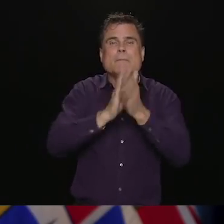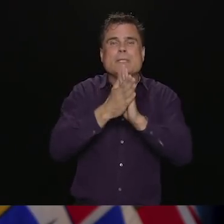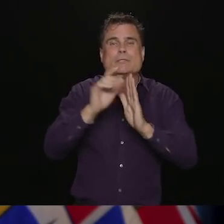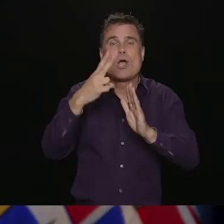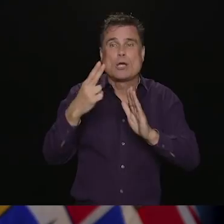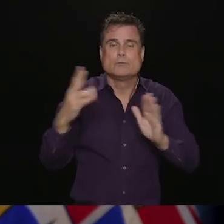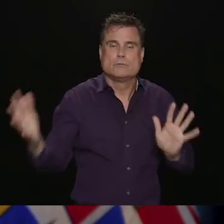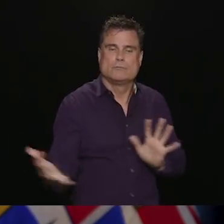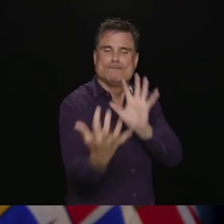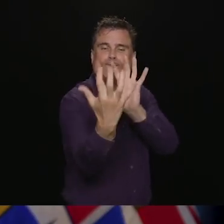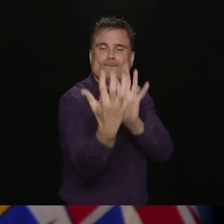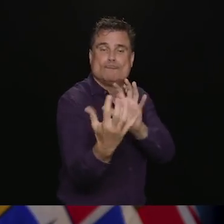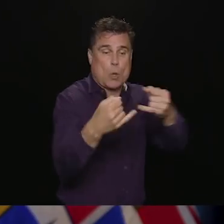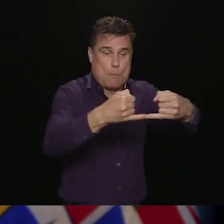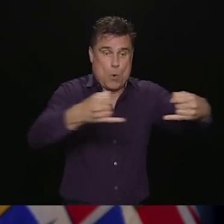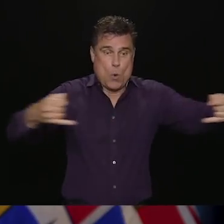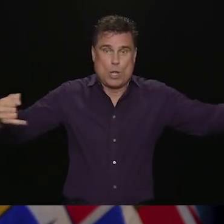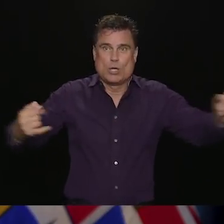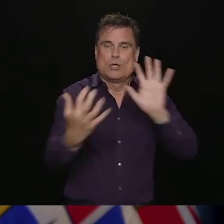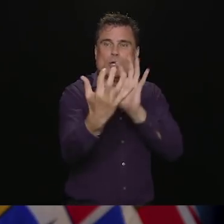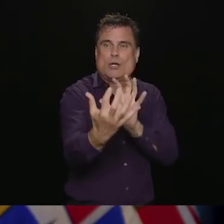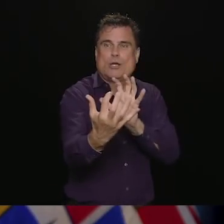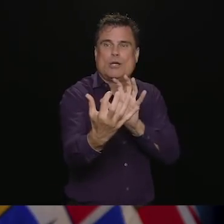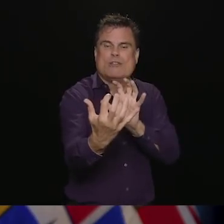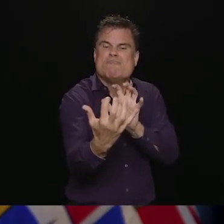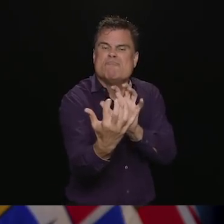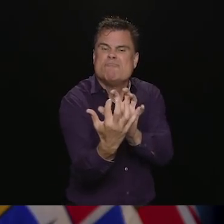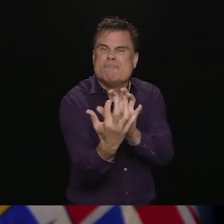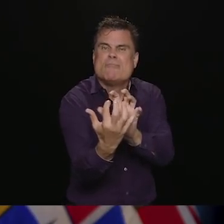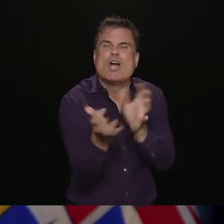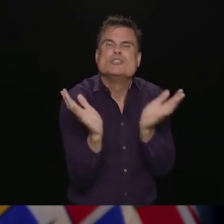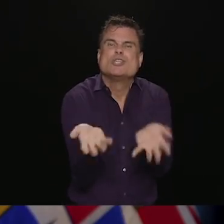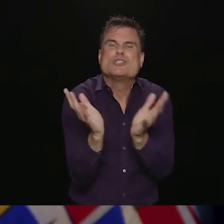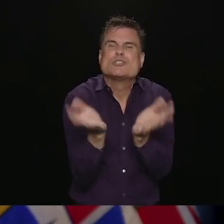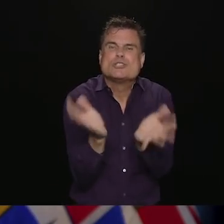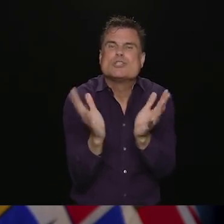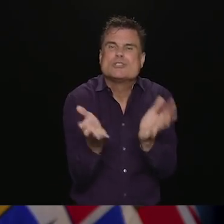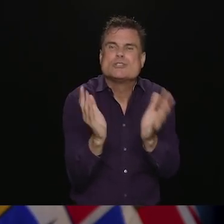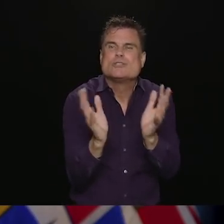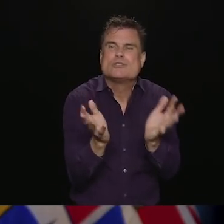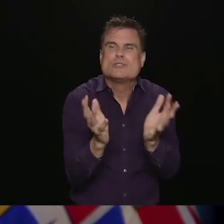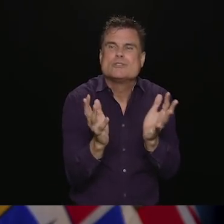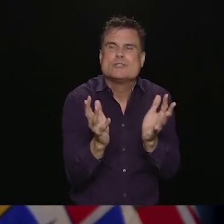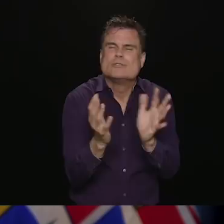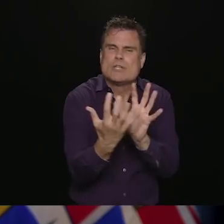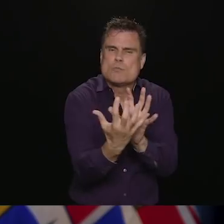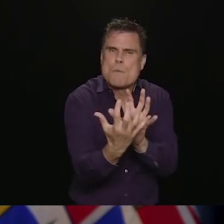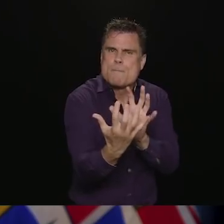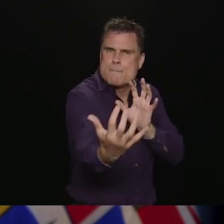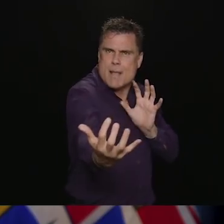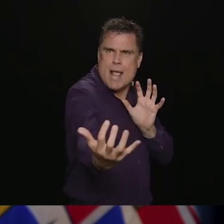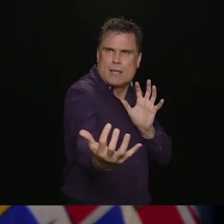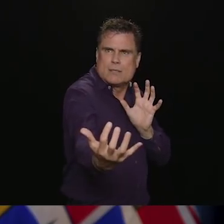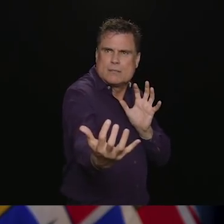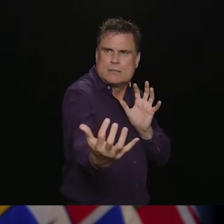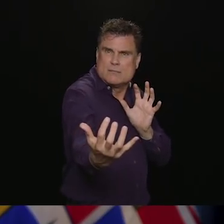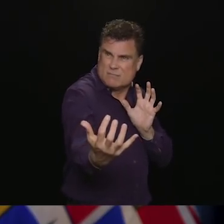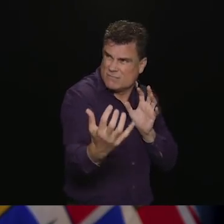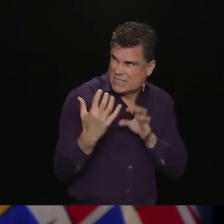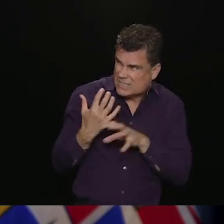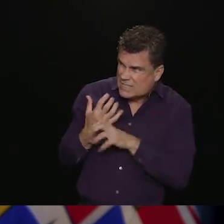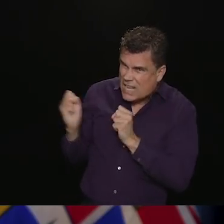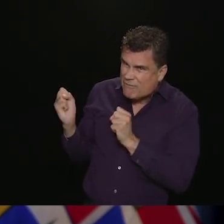that situation and bring it into their communities. And so I'm wondering if you could kind of square that circle for us.